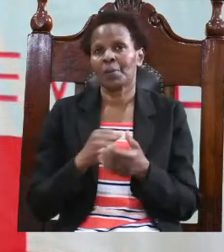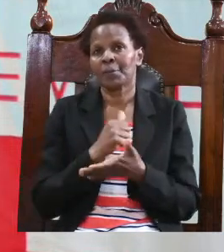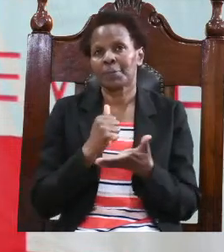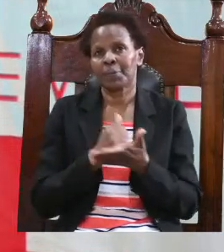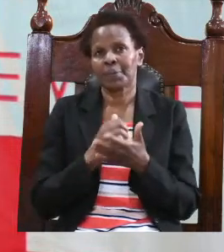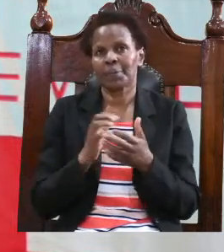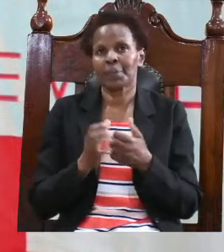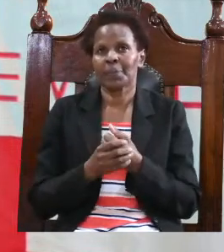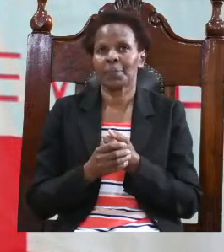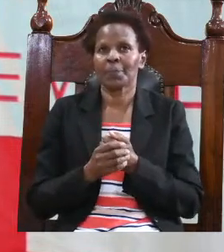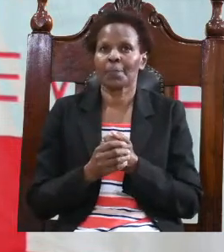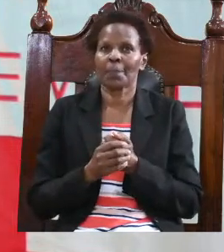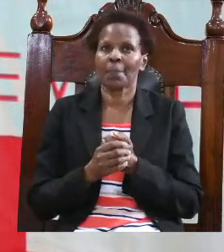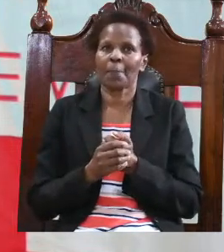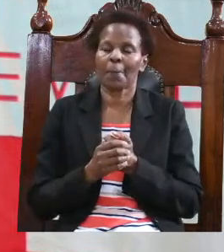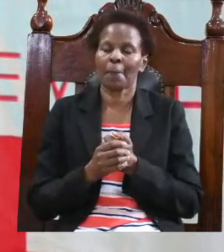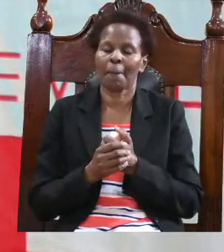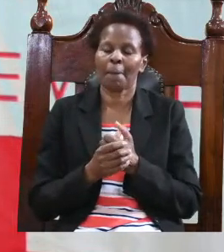Amen.